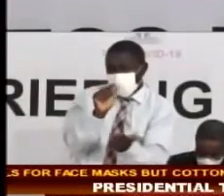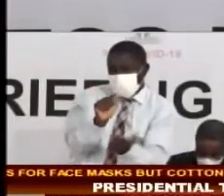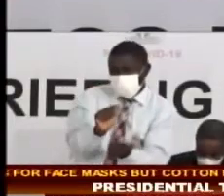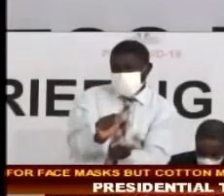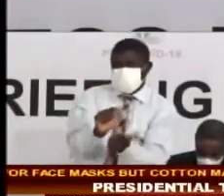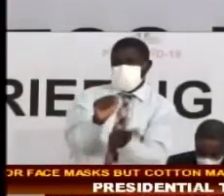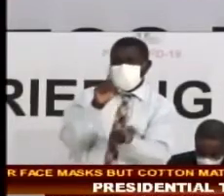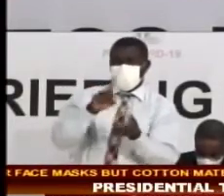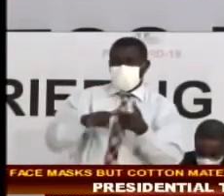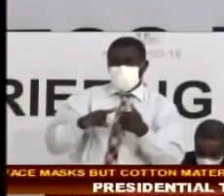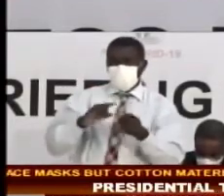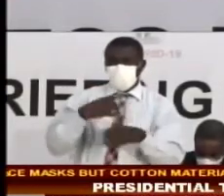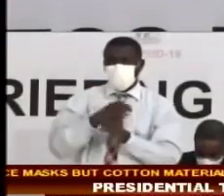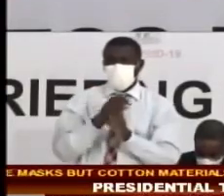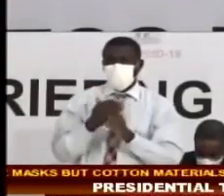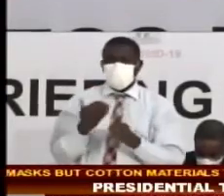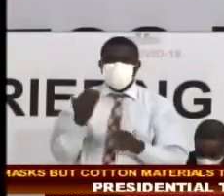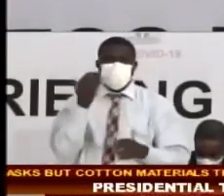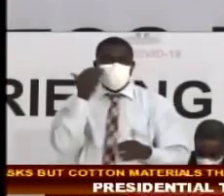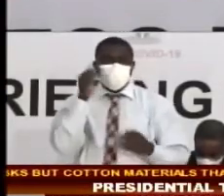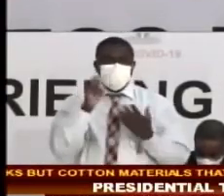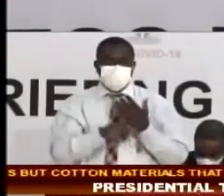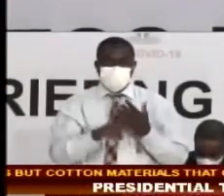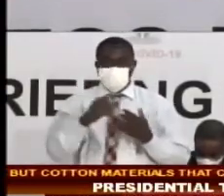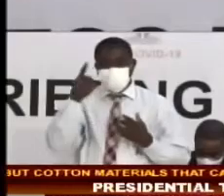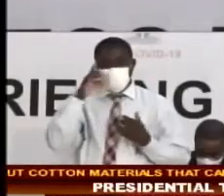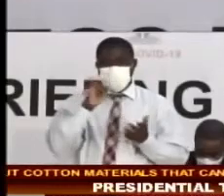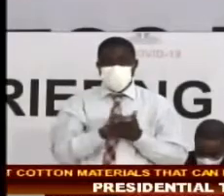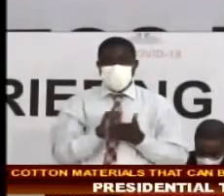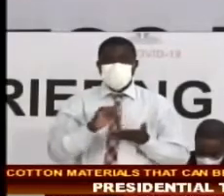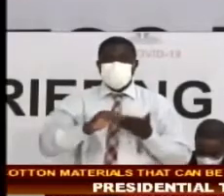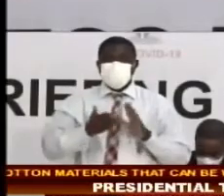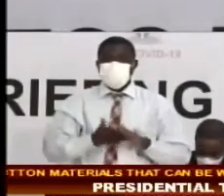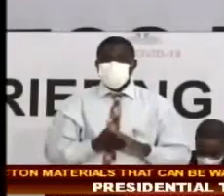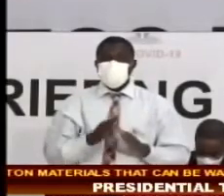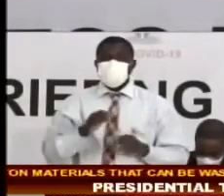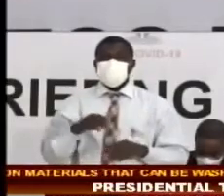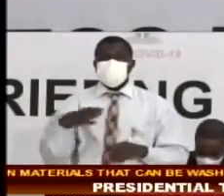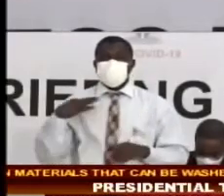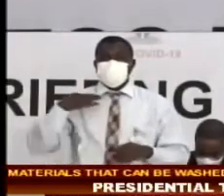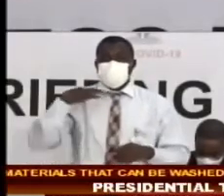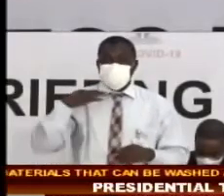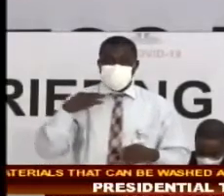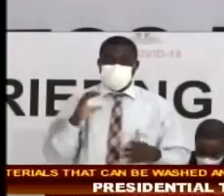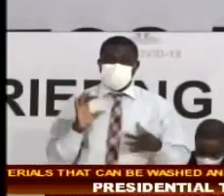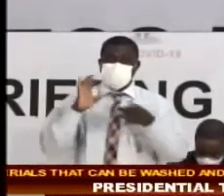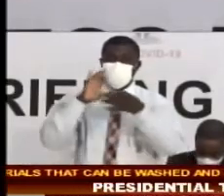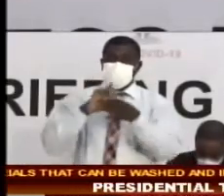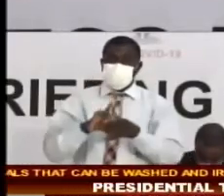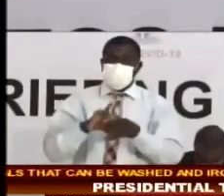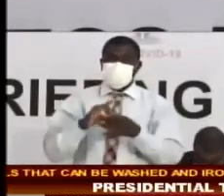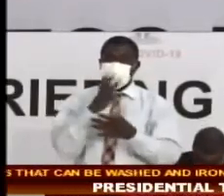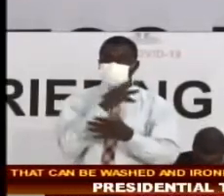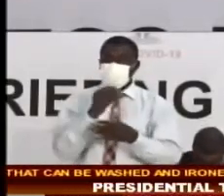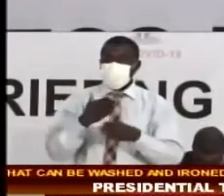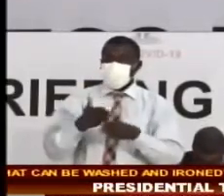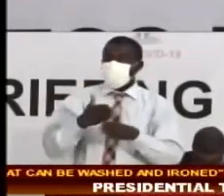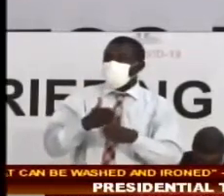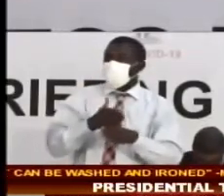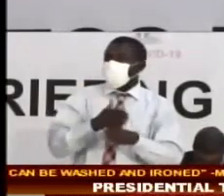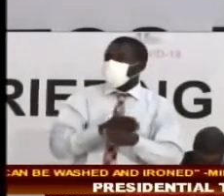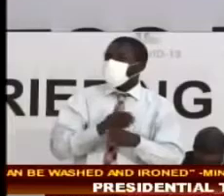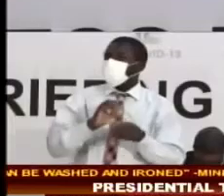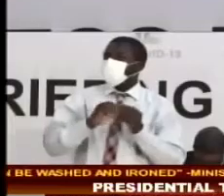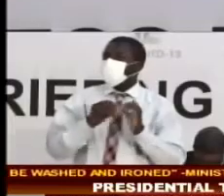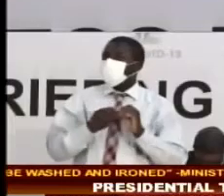believe by so doing the community volunteers are also joining in and increasing the